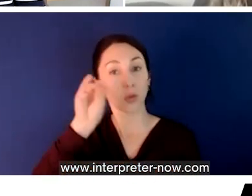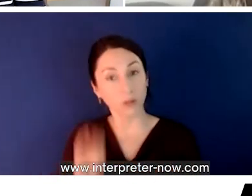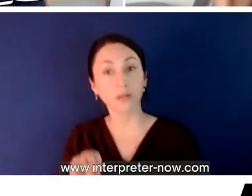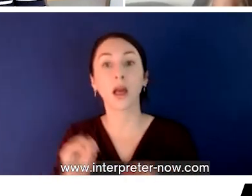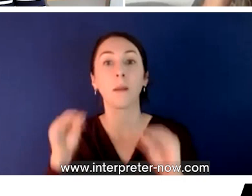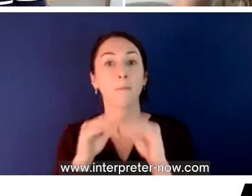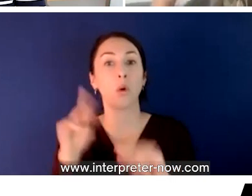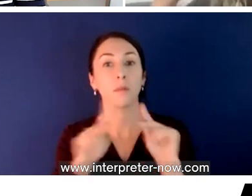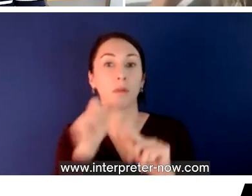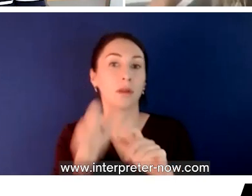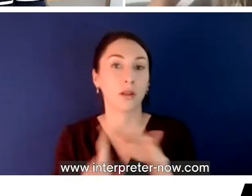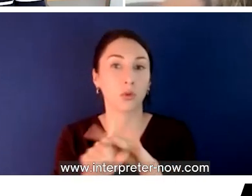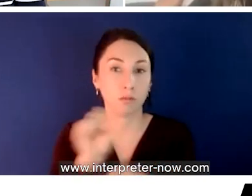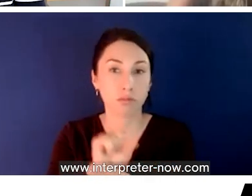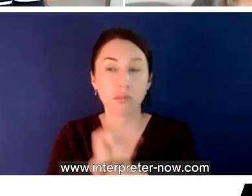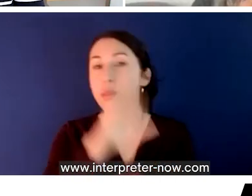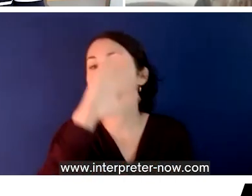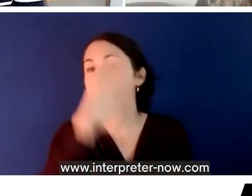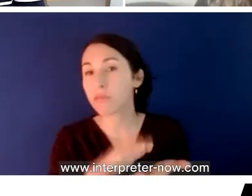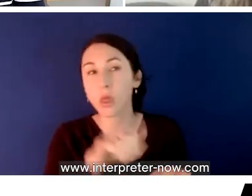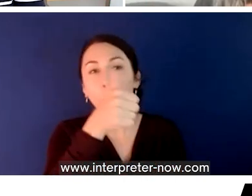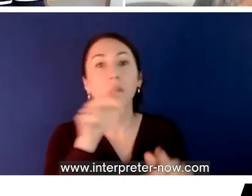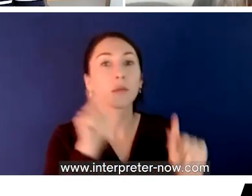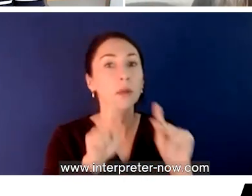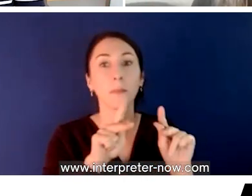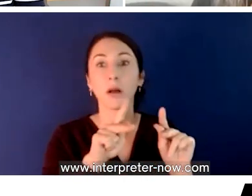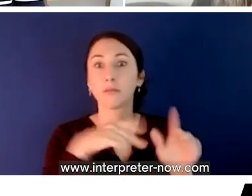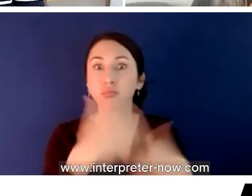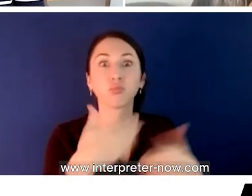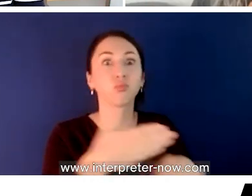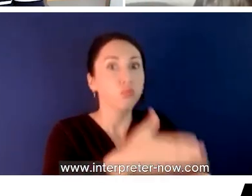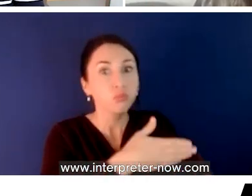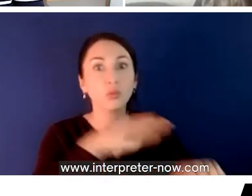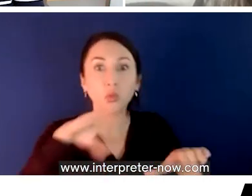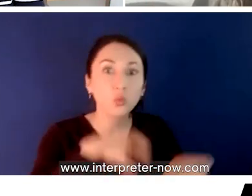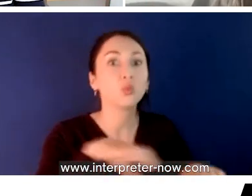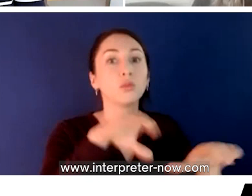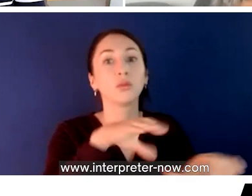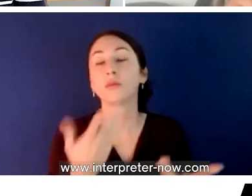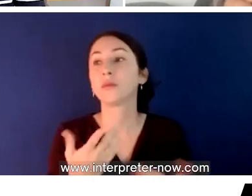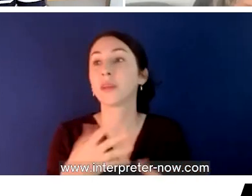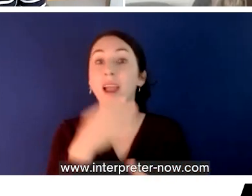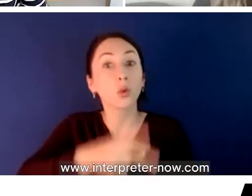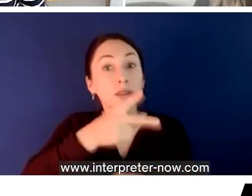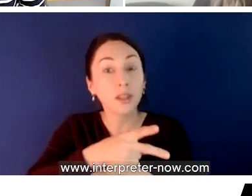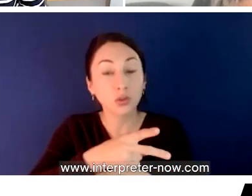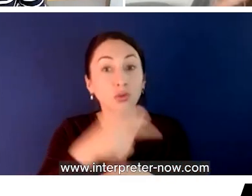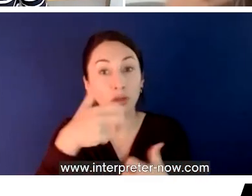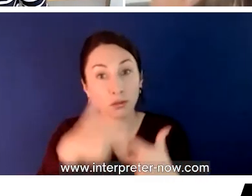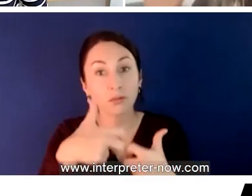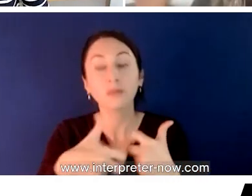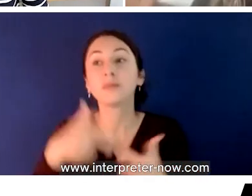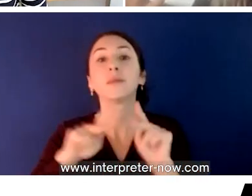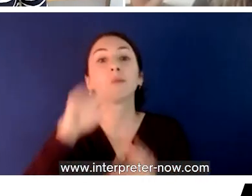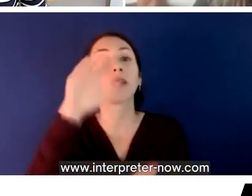lower profitability. So it is like it's a retention issue. People have less trust in the organization. They have less engagement.